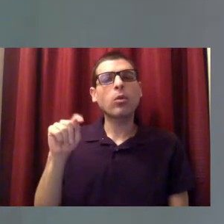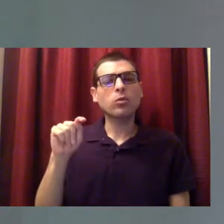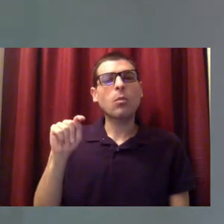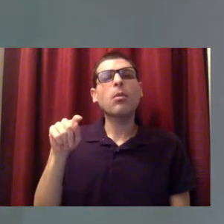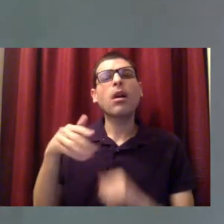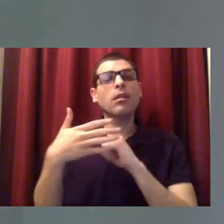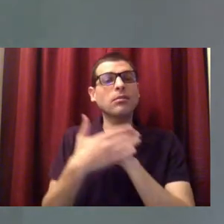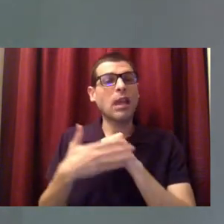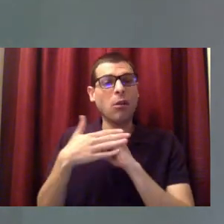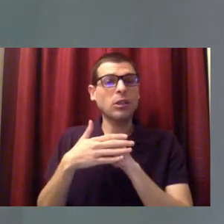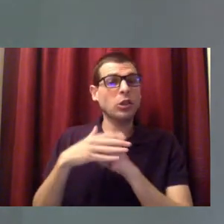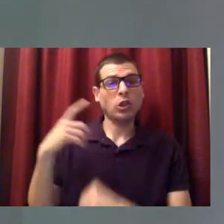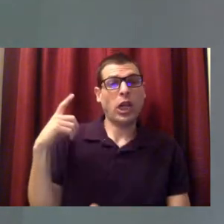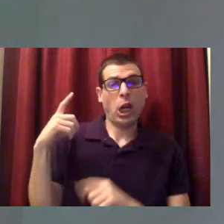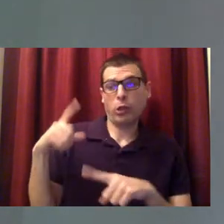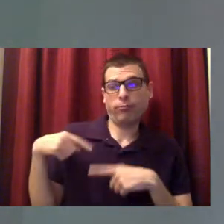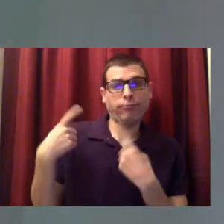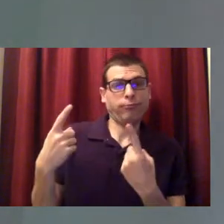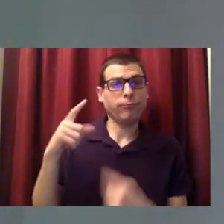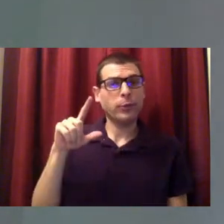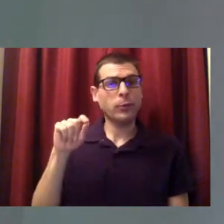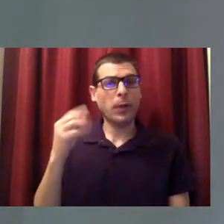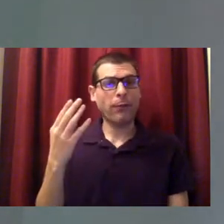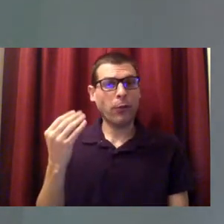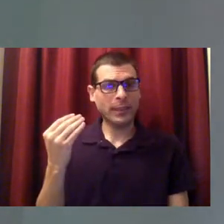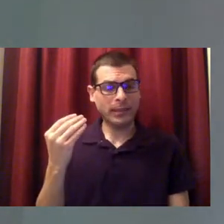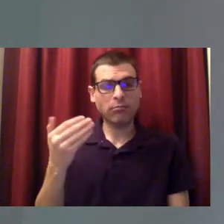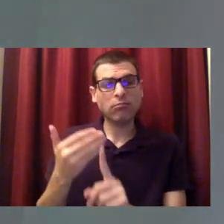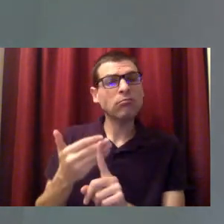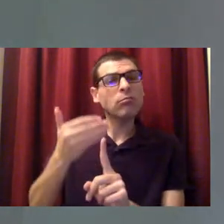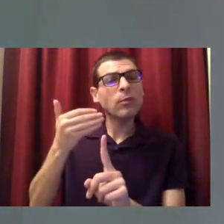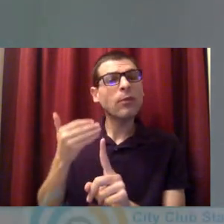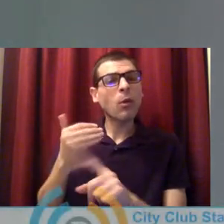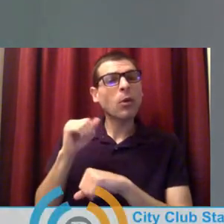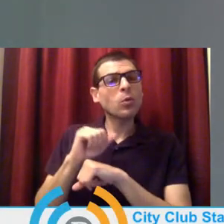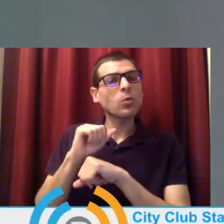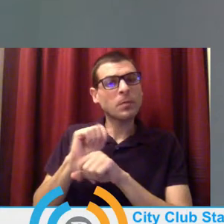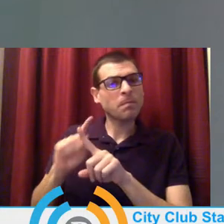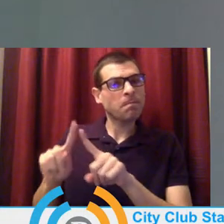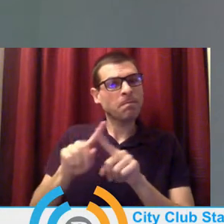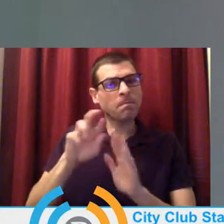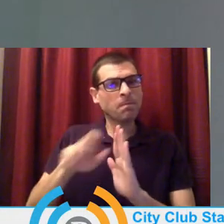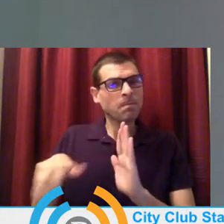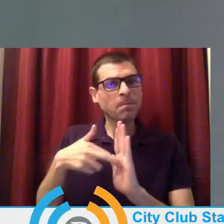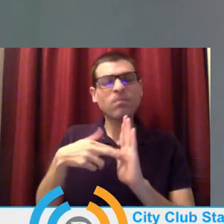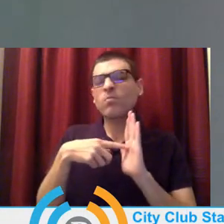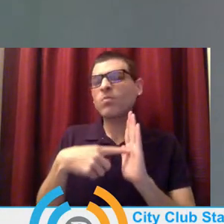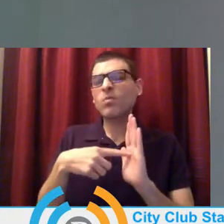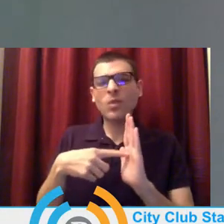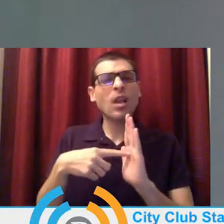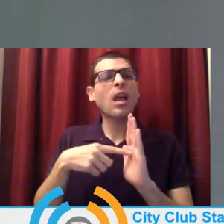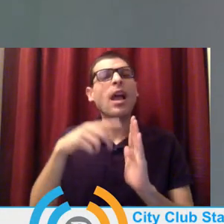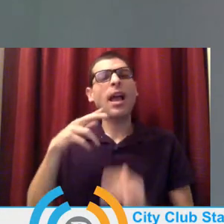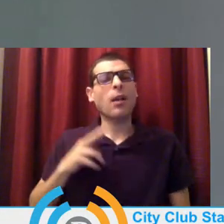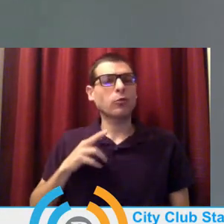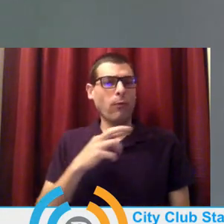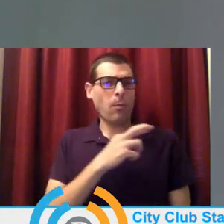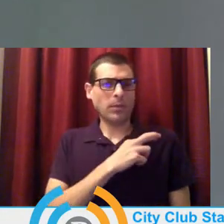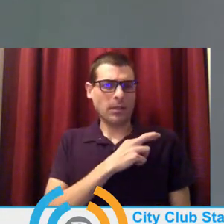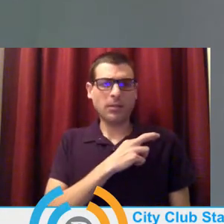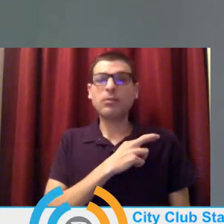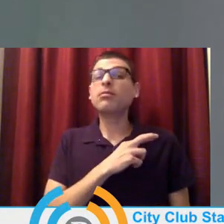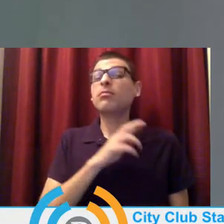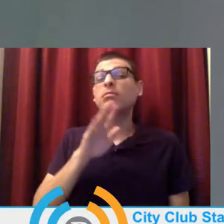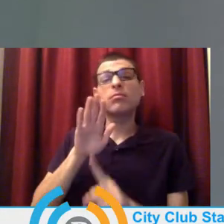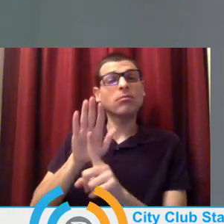since 2014. Before that, she was a member of the Oregon House of Representatives and served for 2 years as the House Minority Leader.